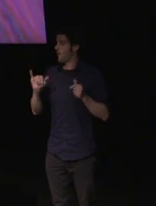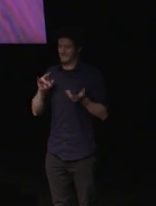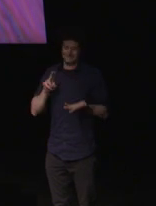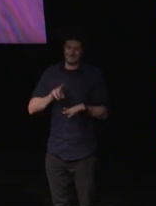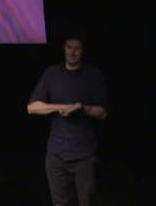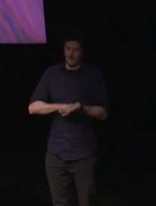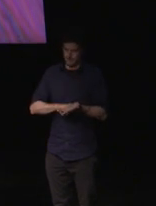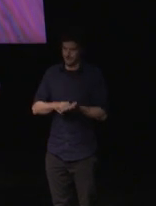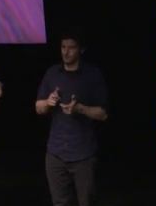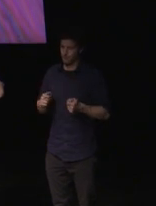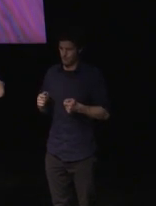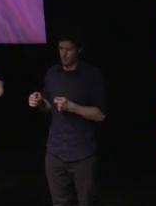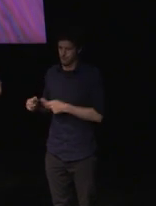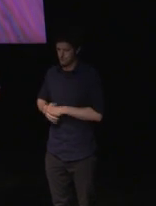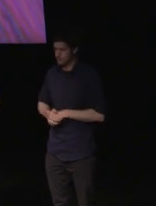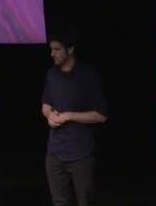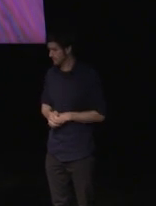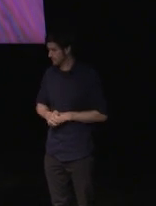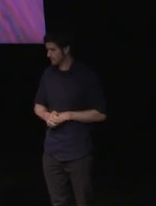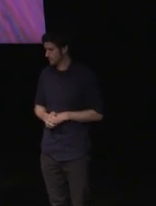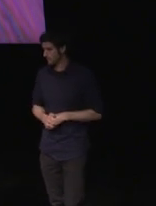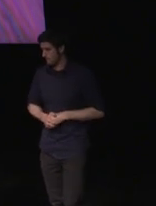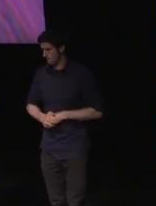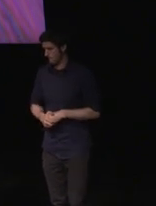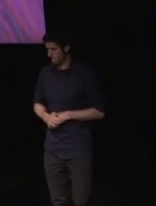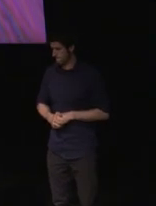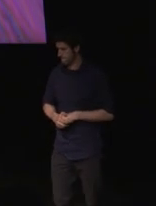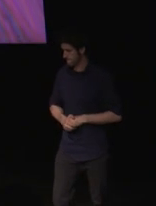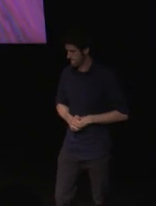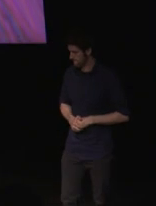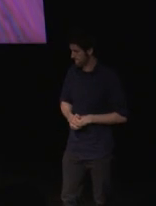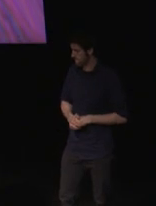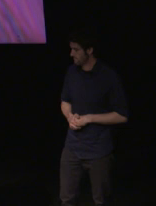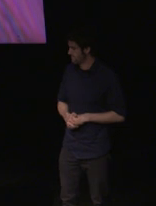of the controller close up, signed one. So